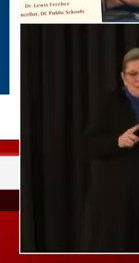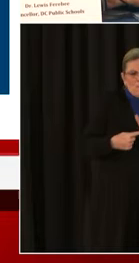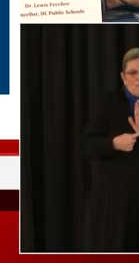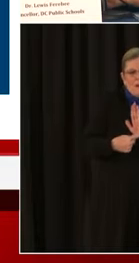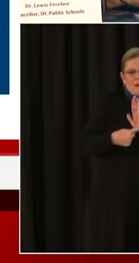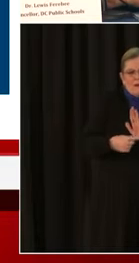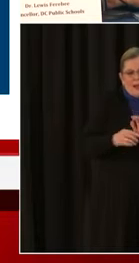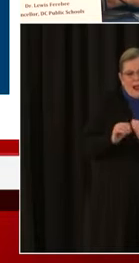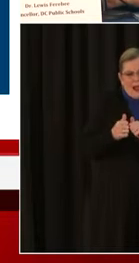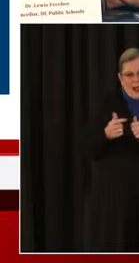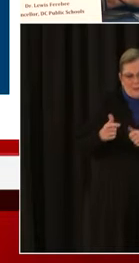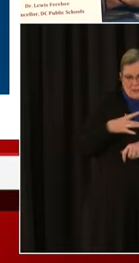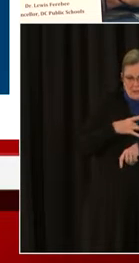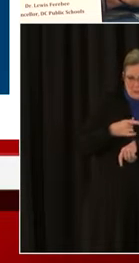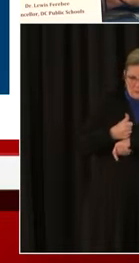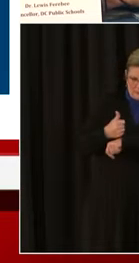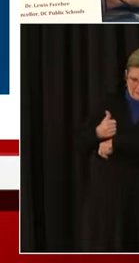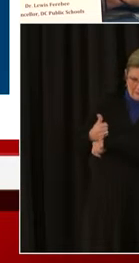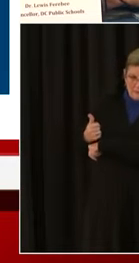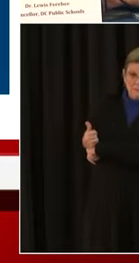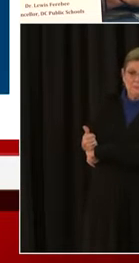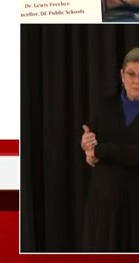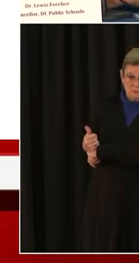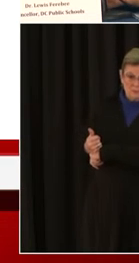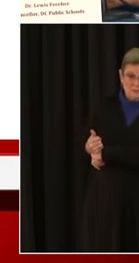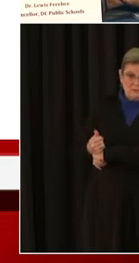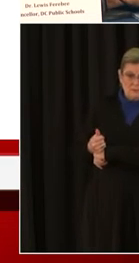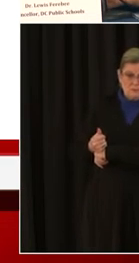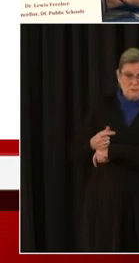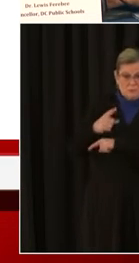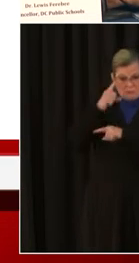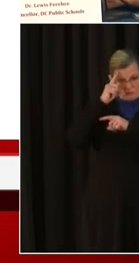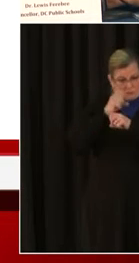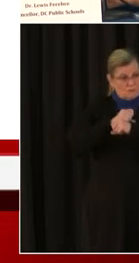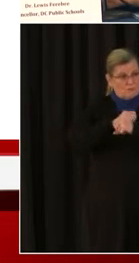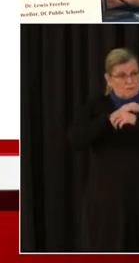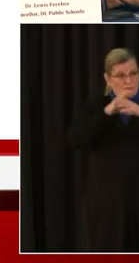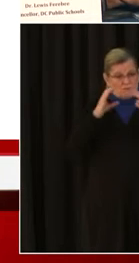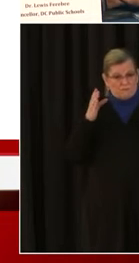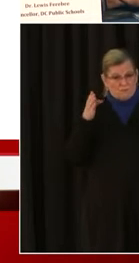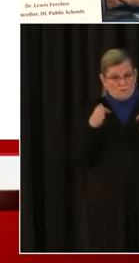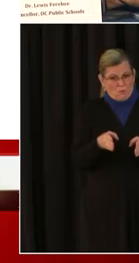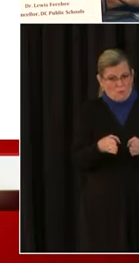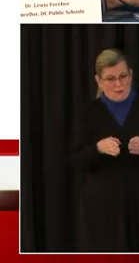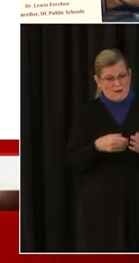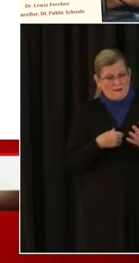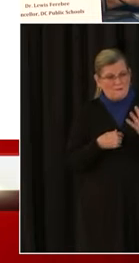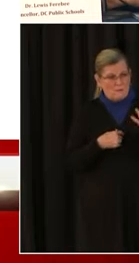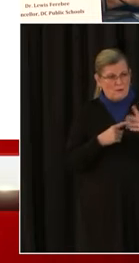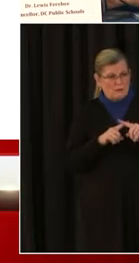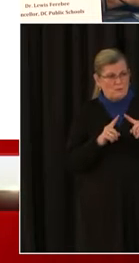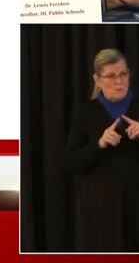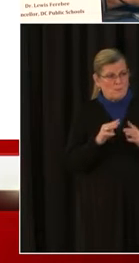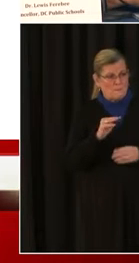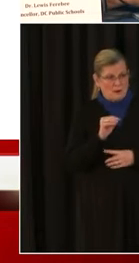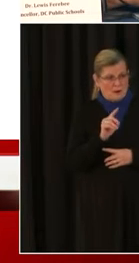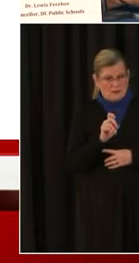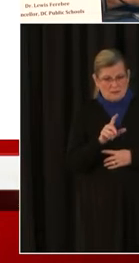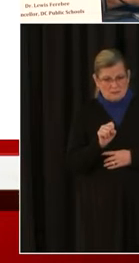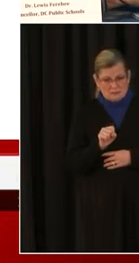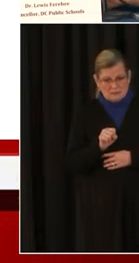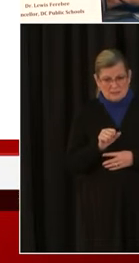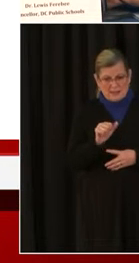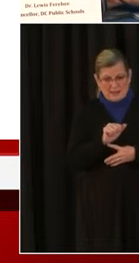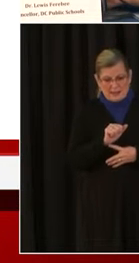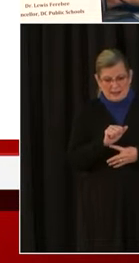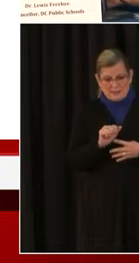slide, you'll see an overview of the 4 models for our elementary schools. There's Model A, Model